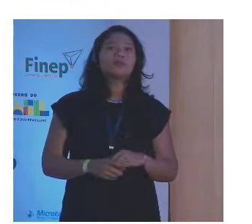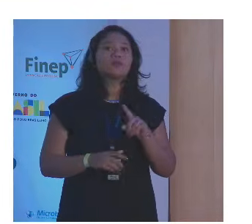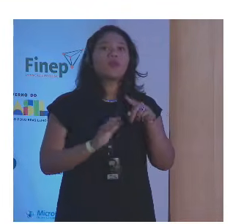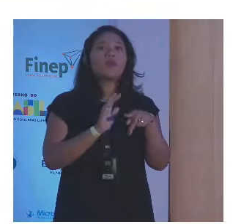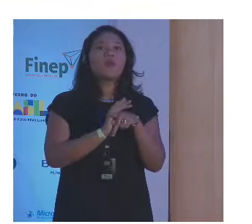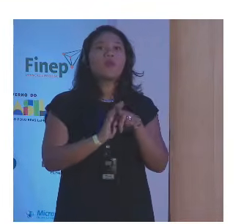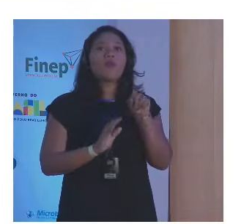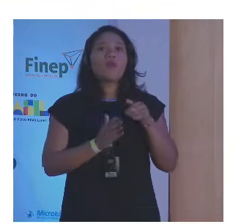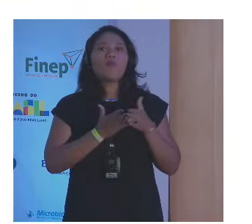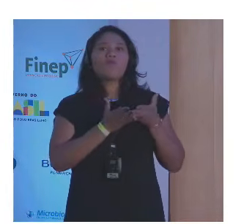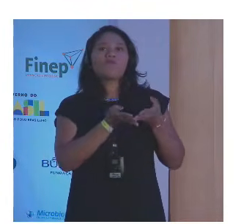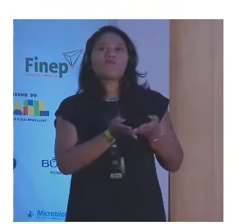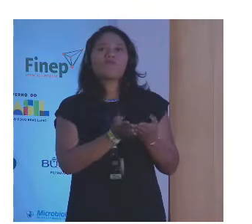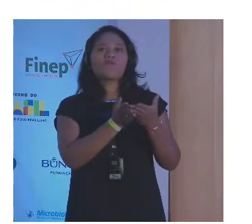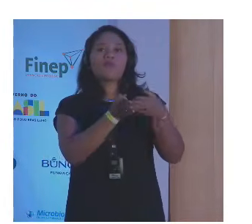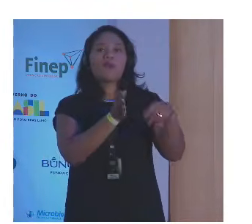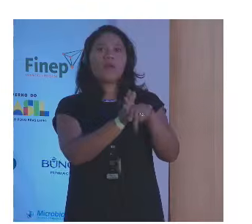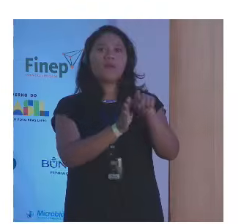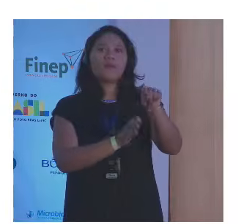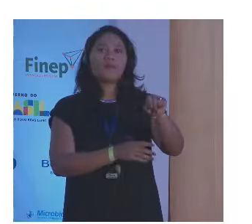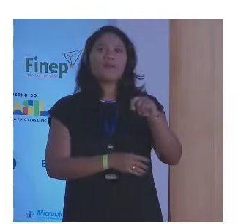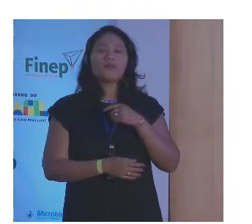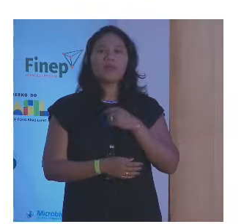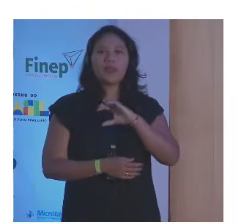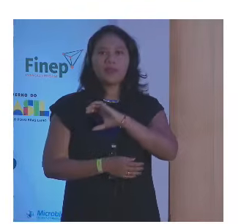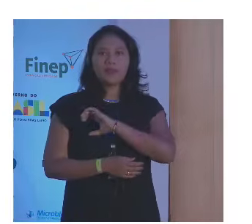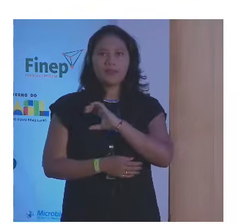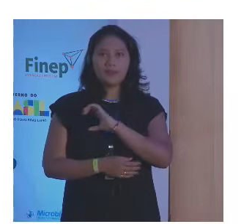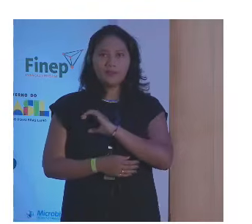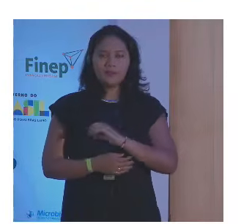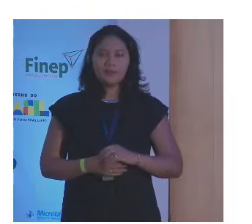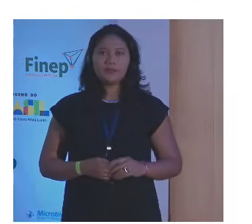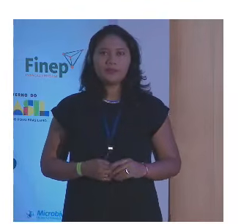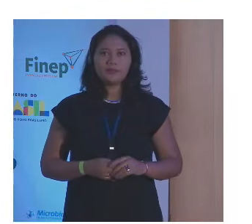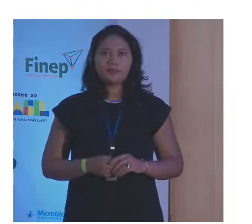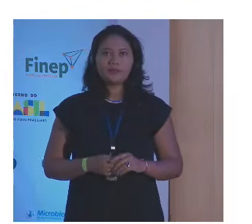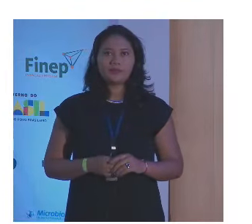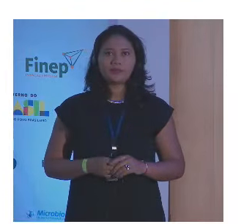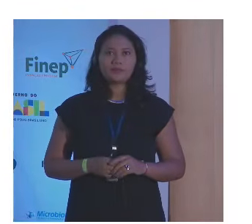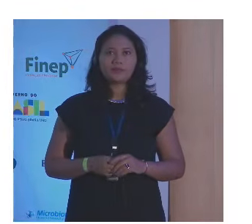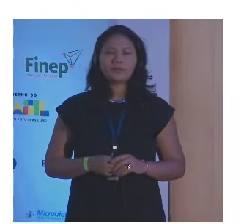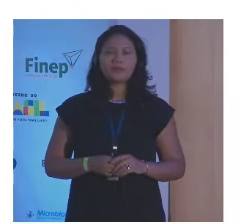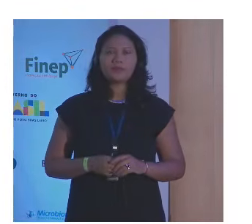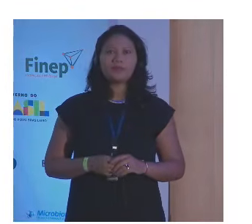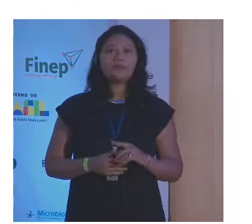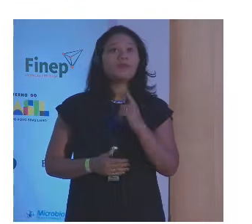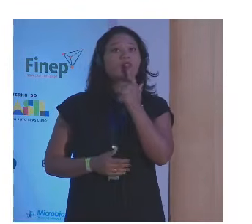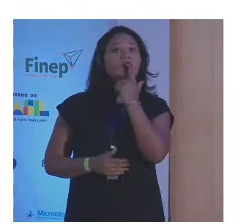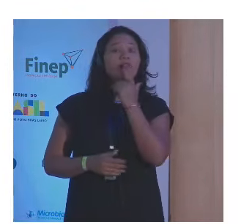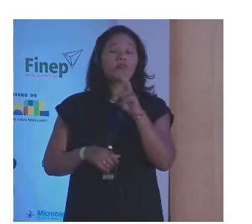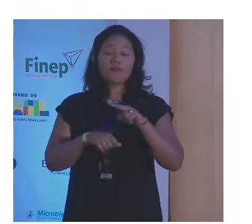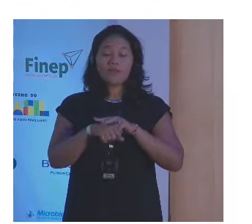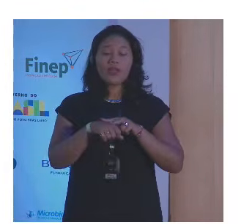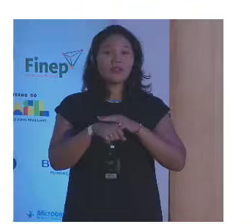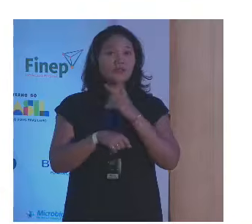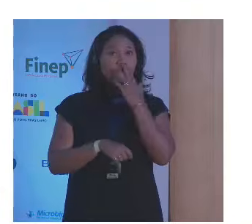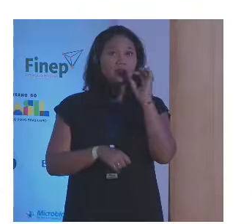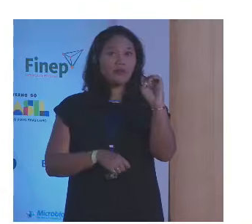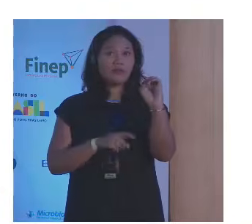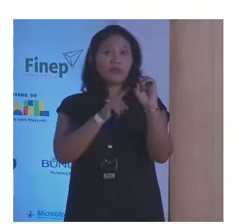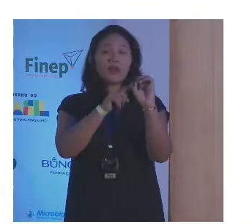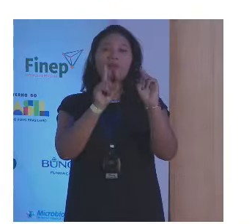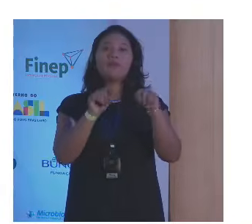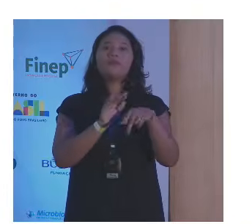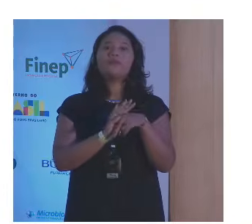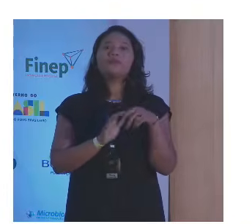water. The green dot, this is where they are looking for you. And the red is what is the actual drift if you